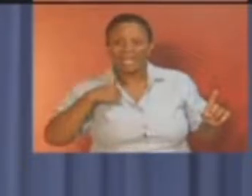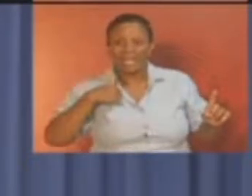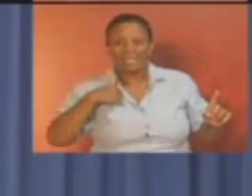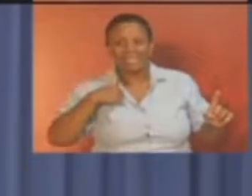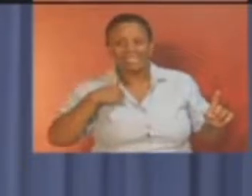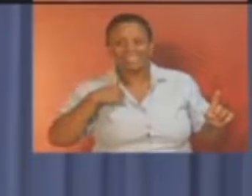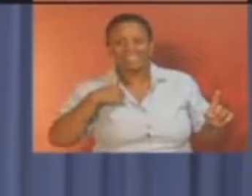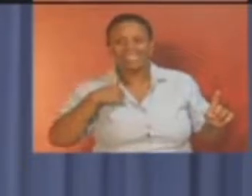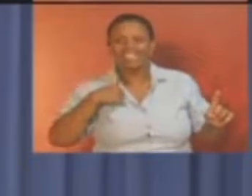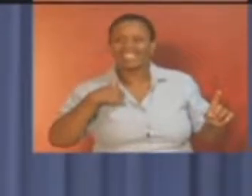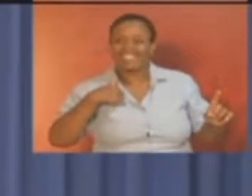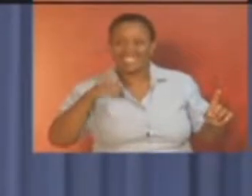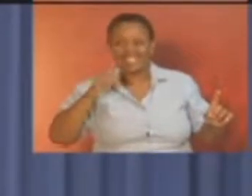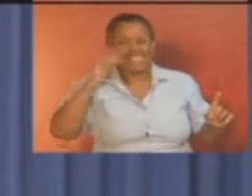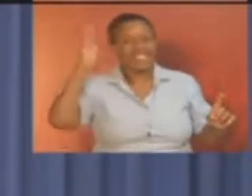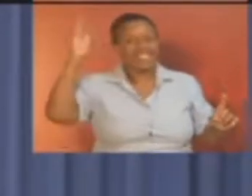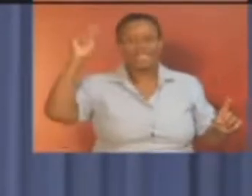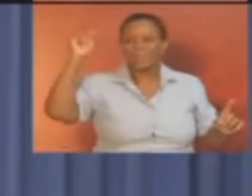It's like that.